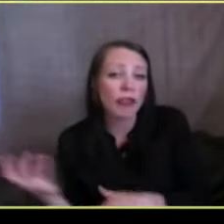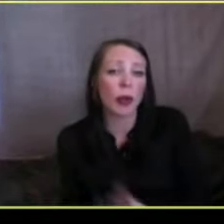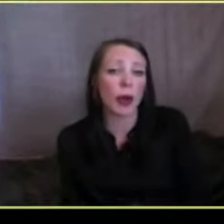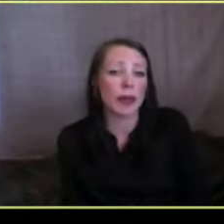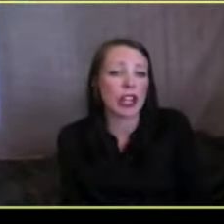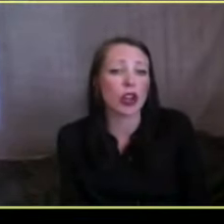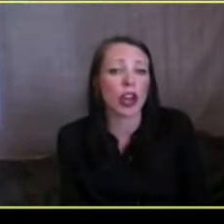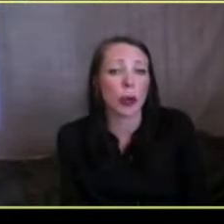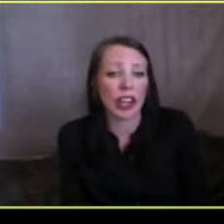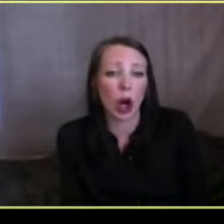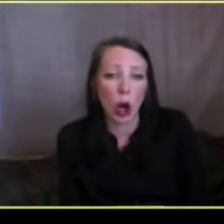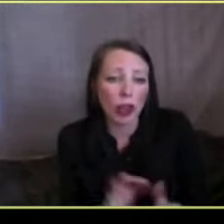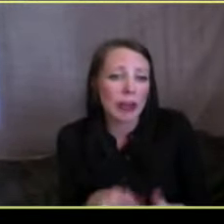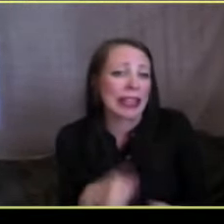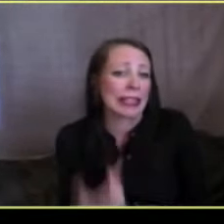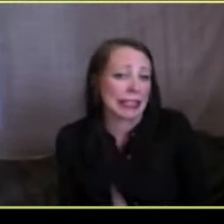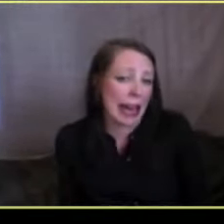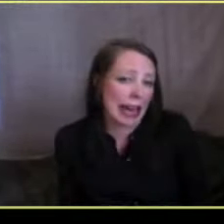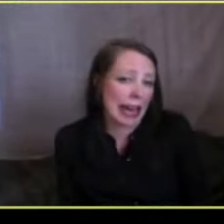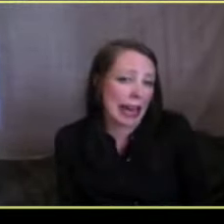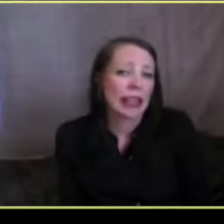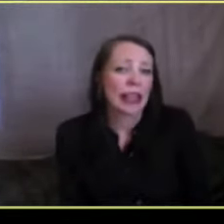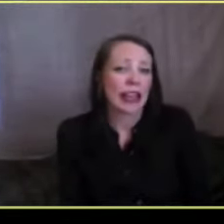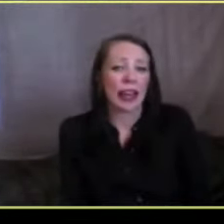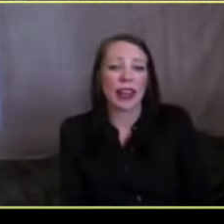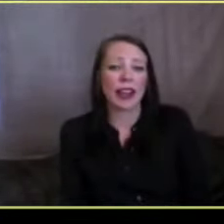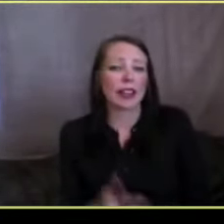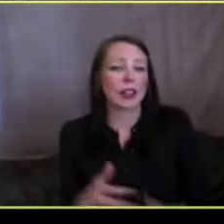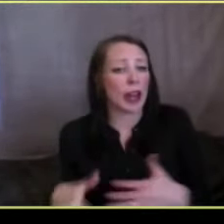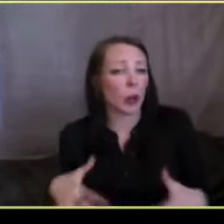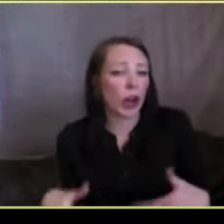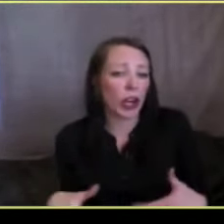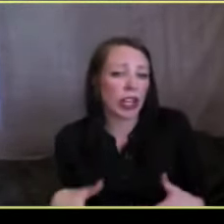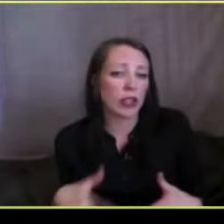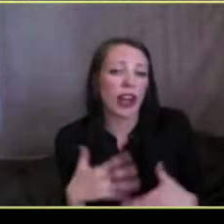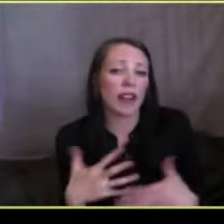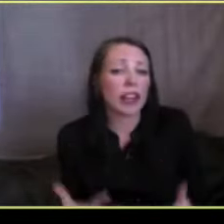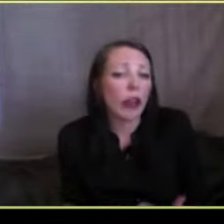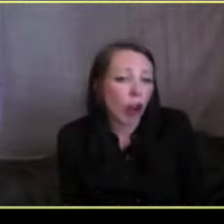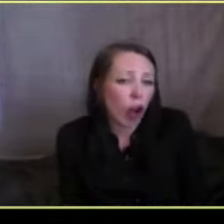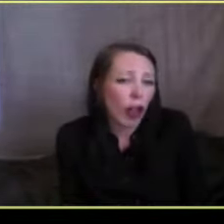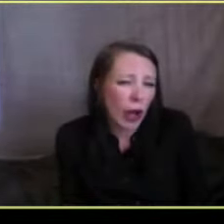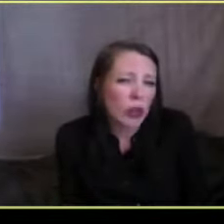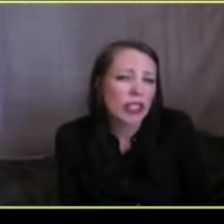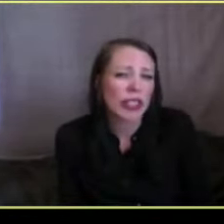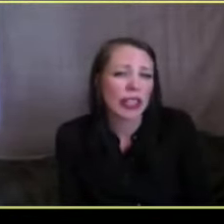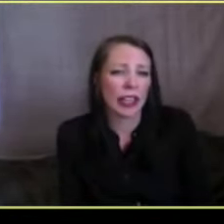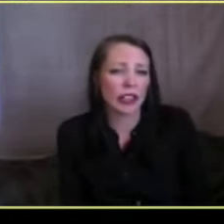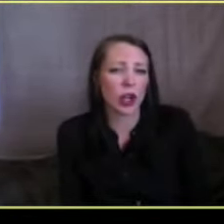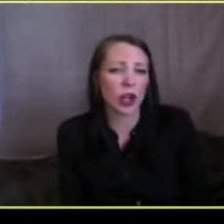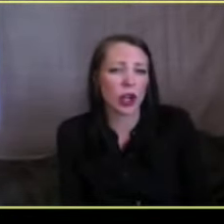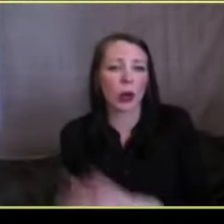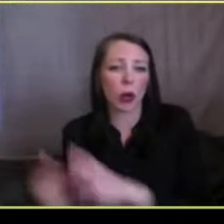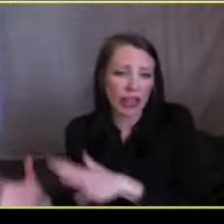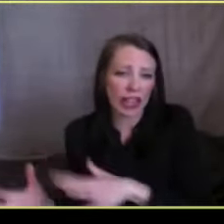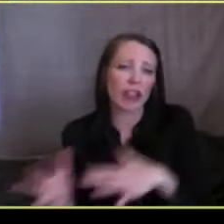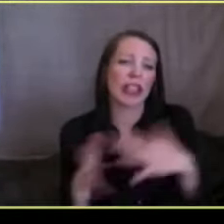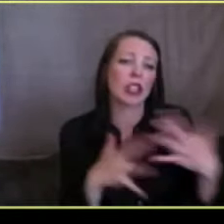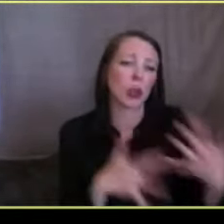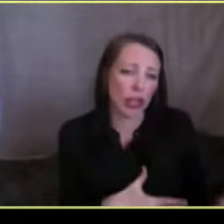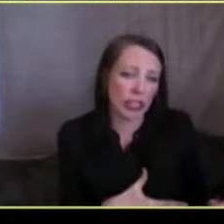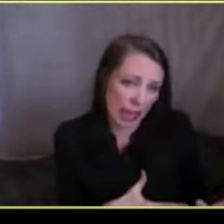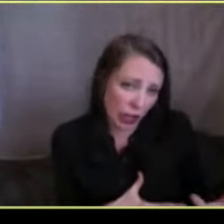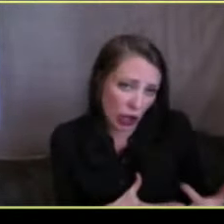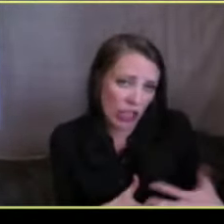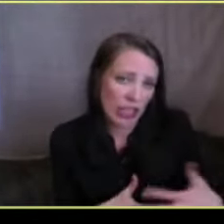off, we want to make sure that we get all the meat exact, and that it doesn't matter where it is. We got to figure it all out. And so we coordinate everything